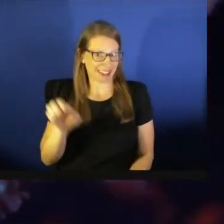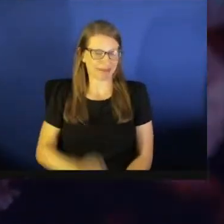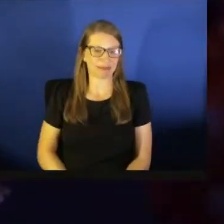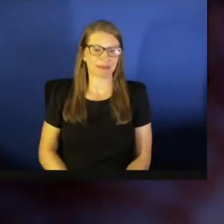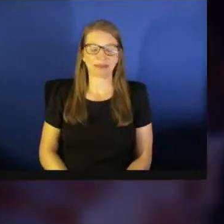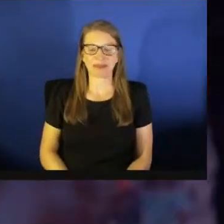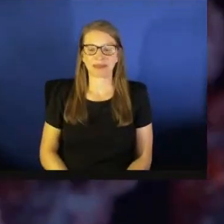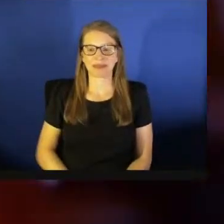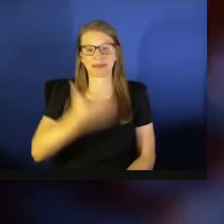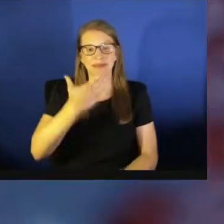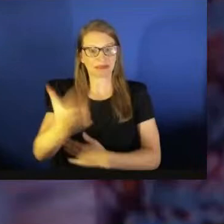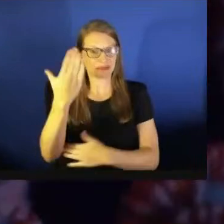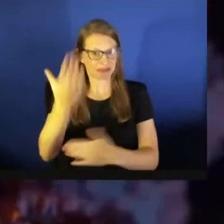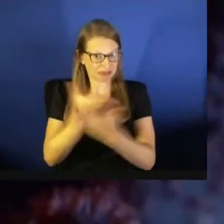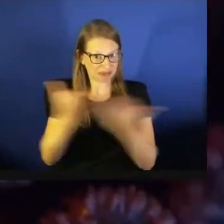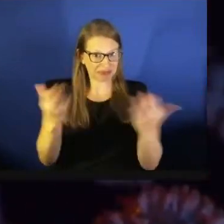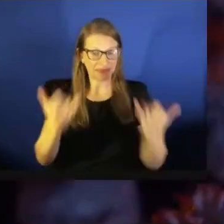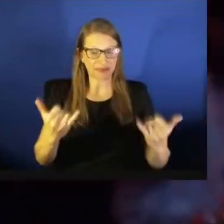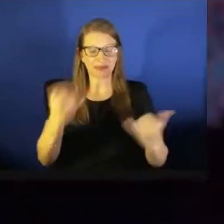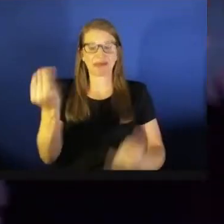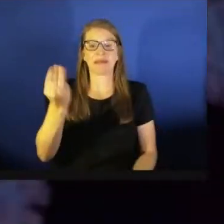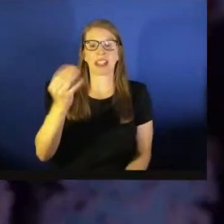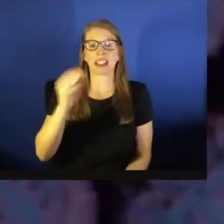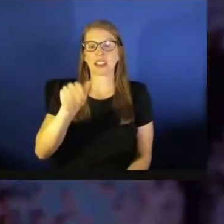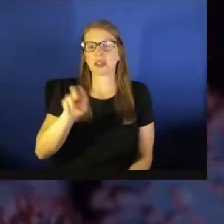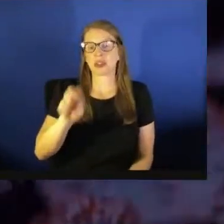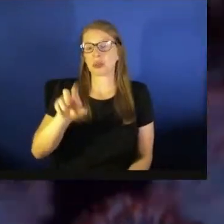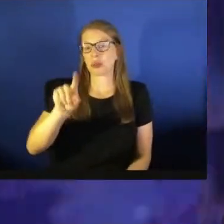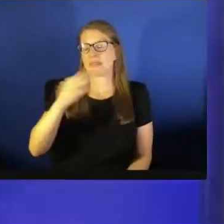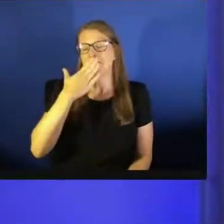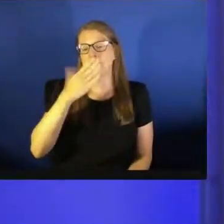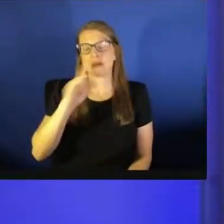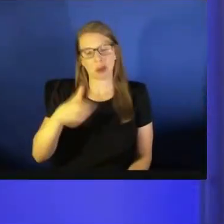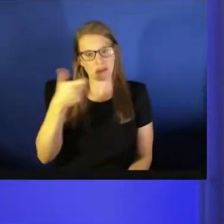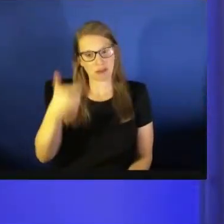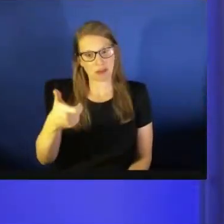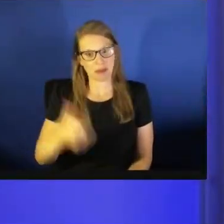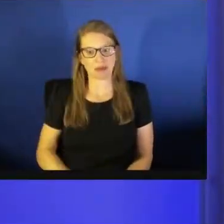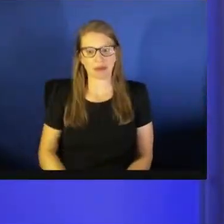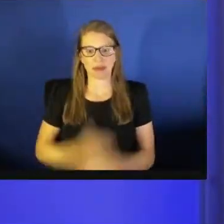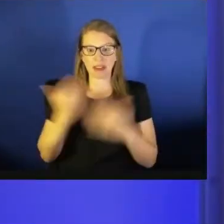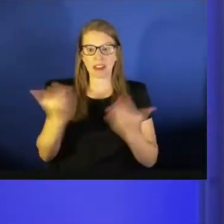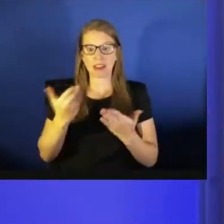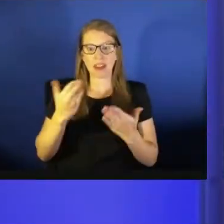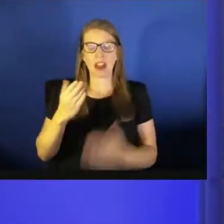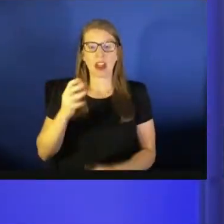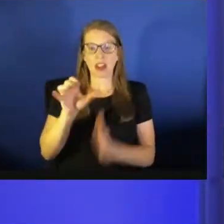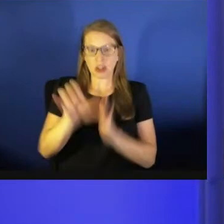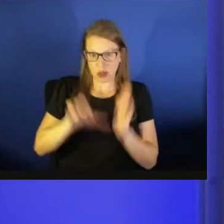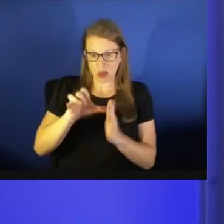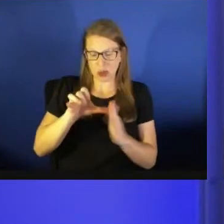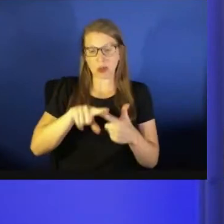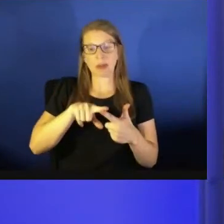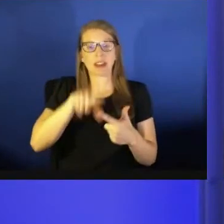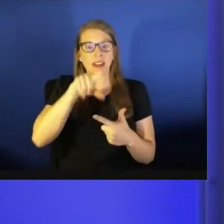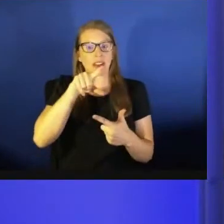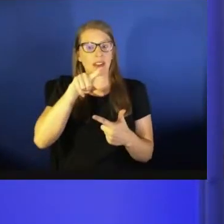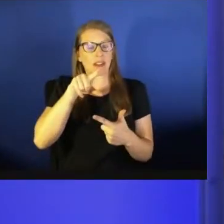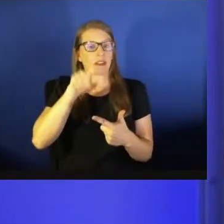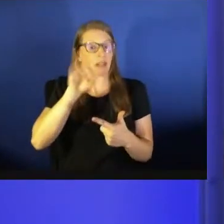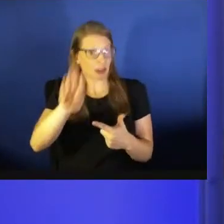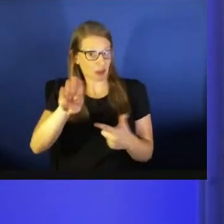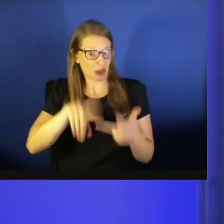Good morning, everyone. It is Monday, June 20th. Thank you so much for joining us here on YouTube, Facebook, and on Twitter. Coming up, a